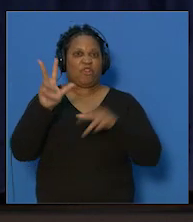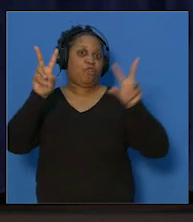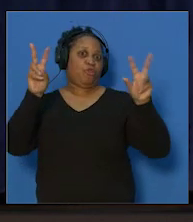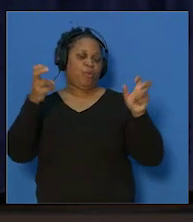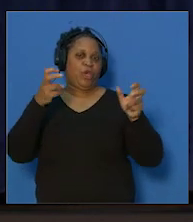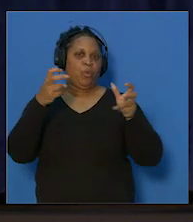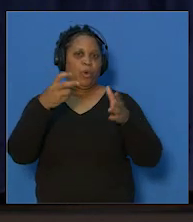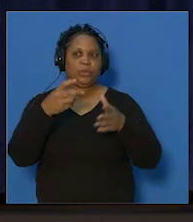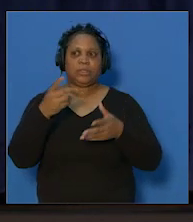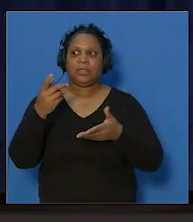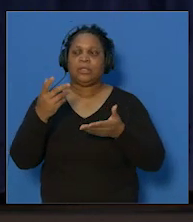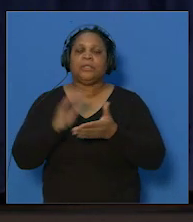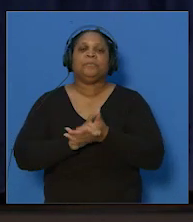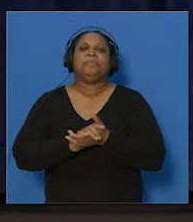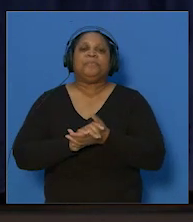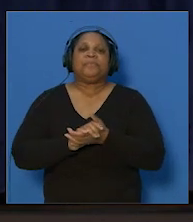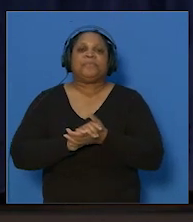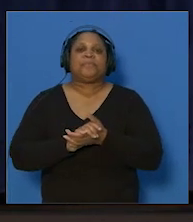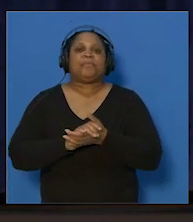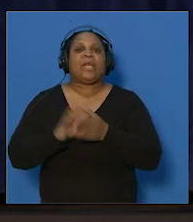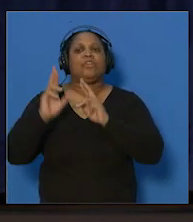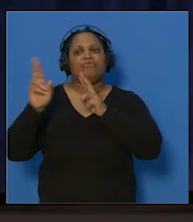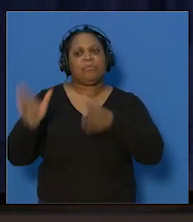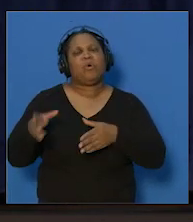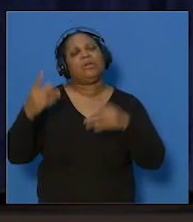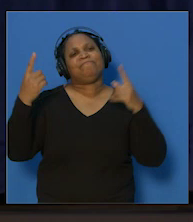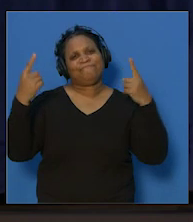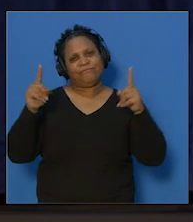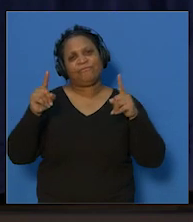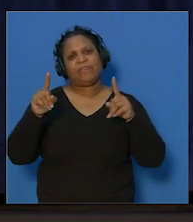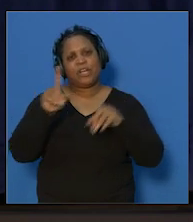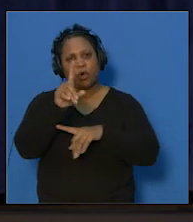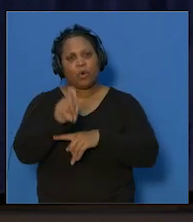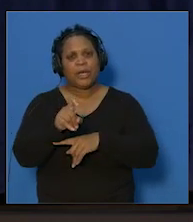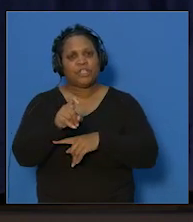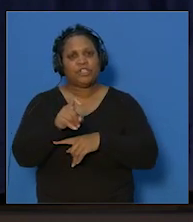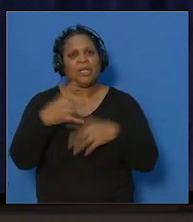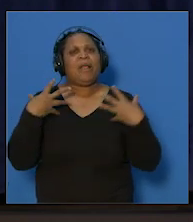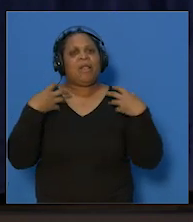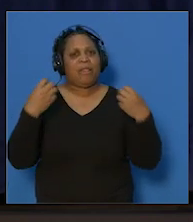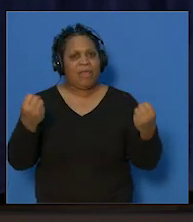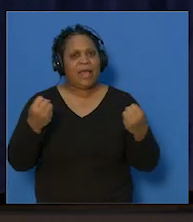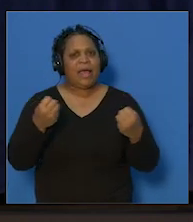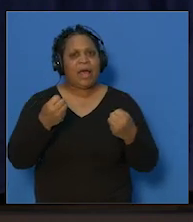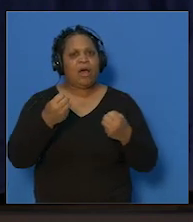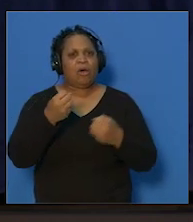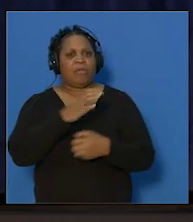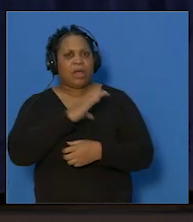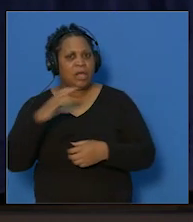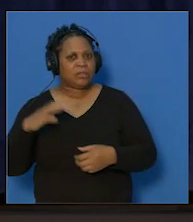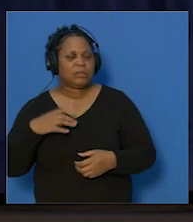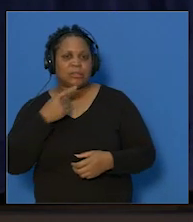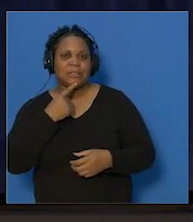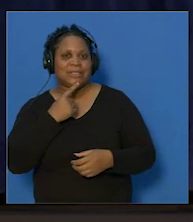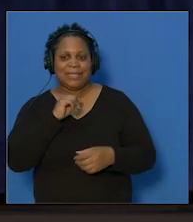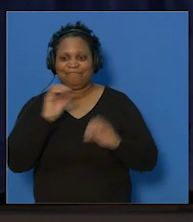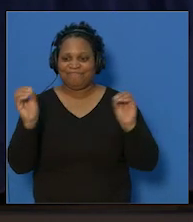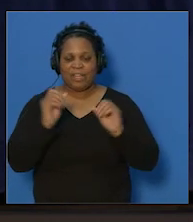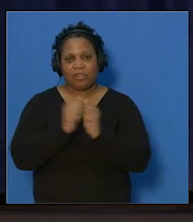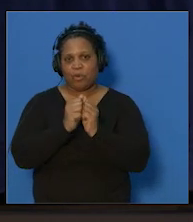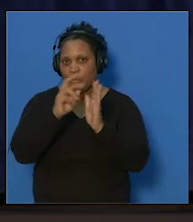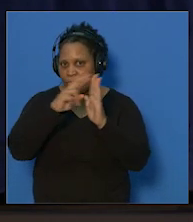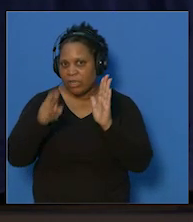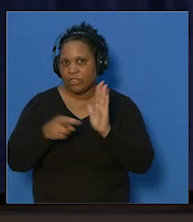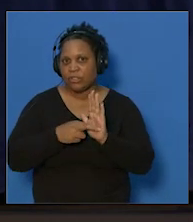So this is the final question, Mr. Premier. The Health Council has released a statement indicating that health businesses that are not registered with the Health Council are not